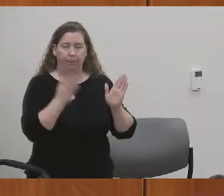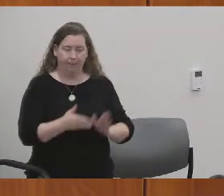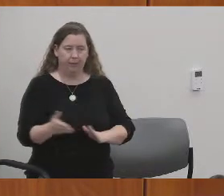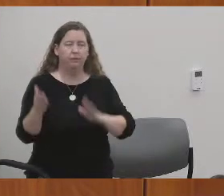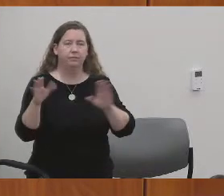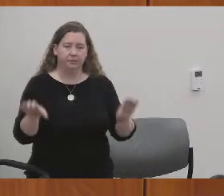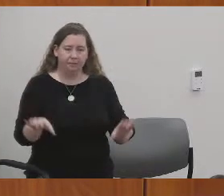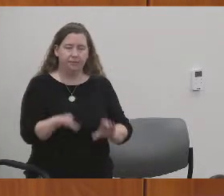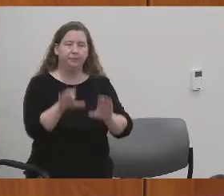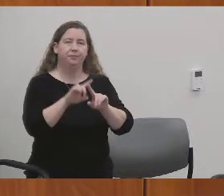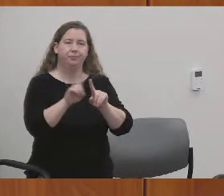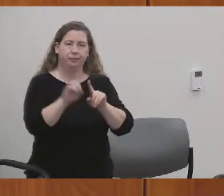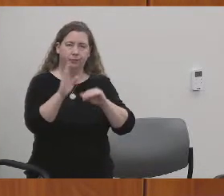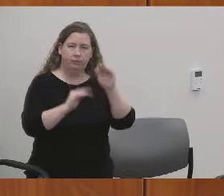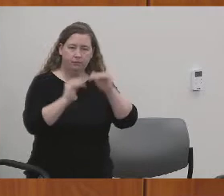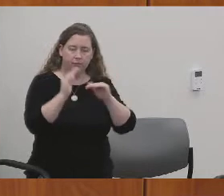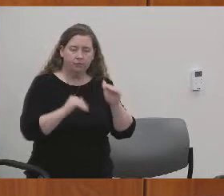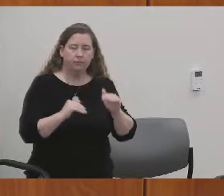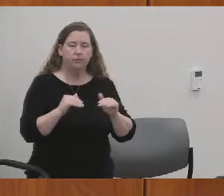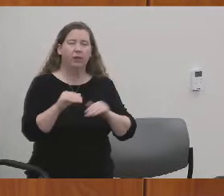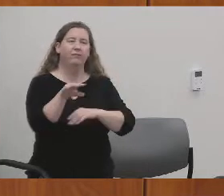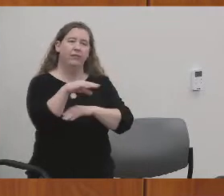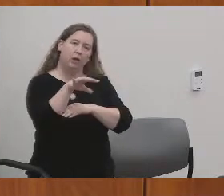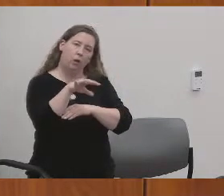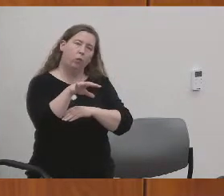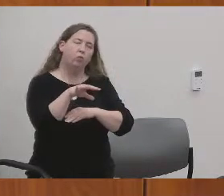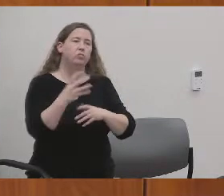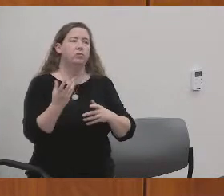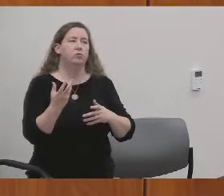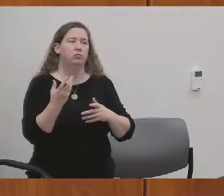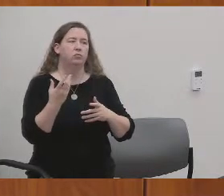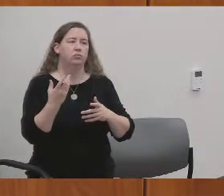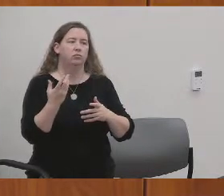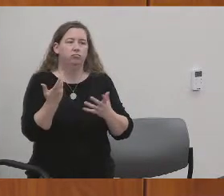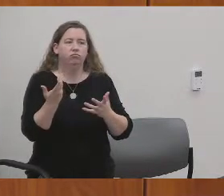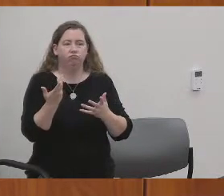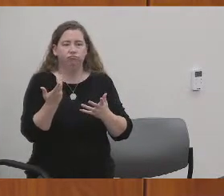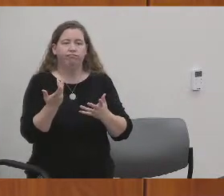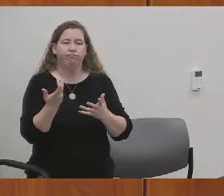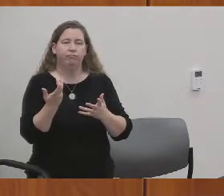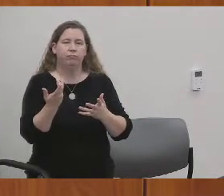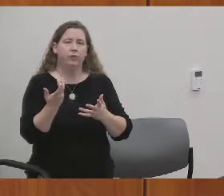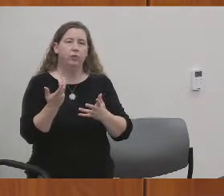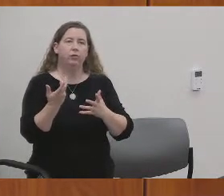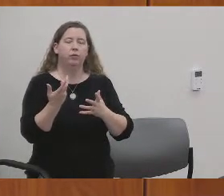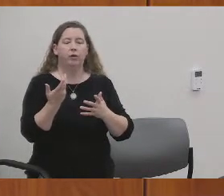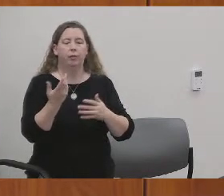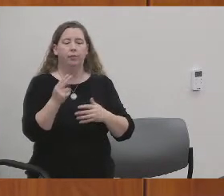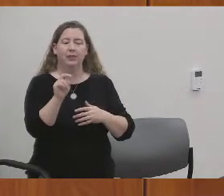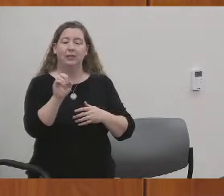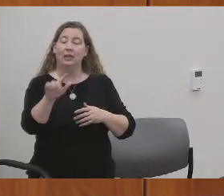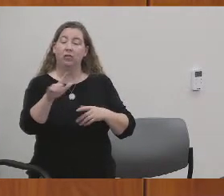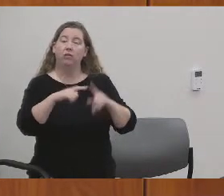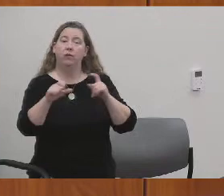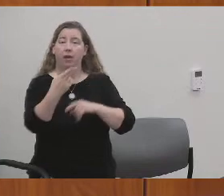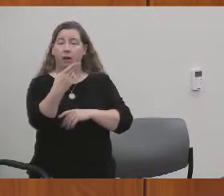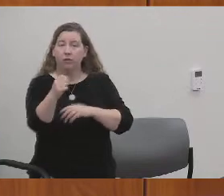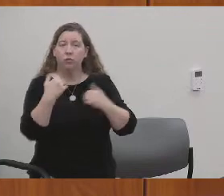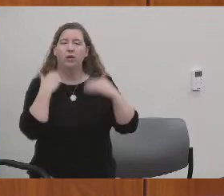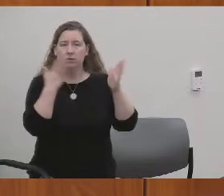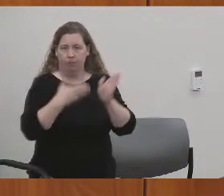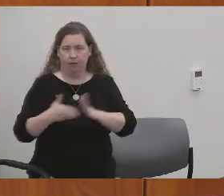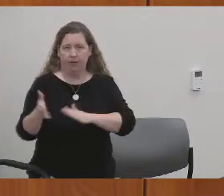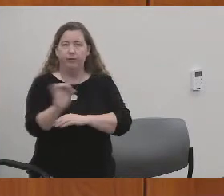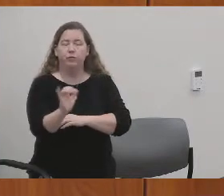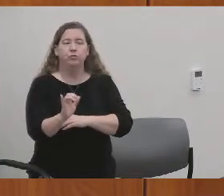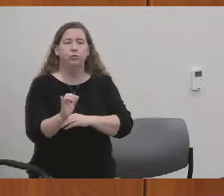the buildings and video, et cetera. Anna O'Neill at the high school has some things in the works as well. So